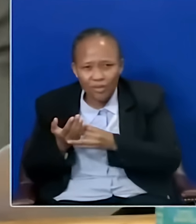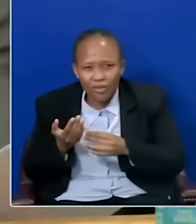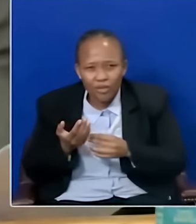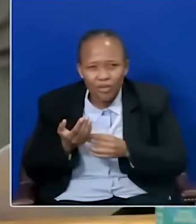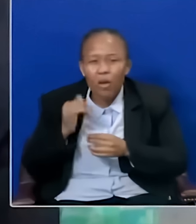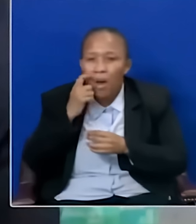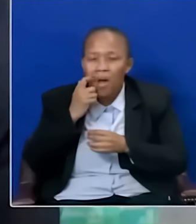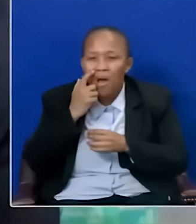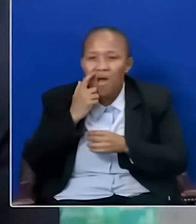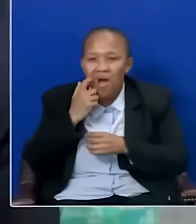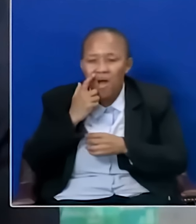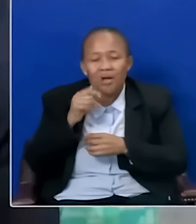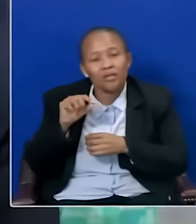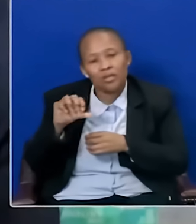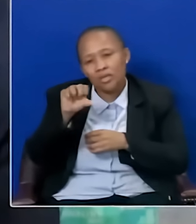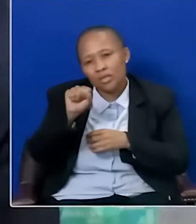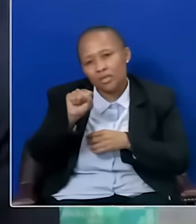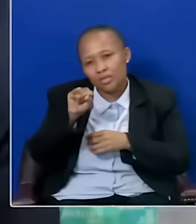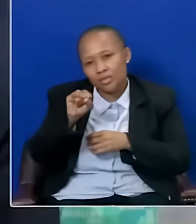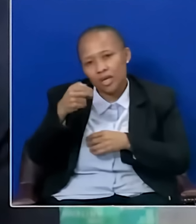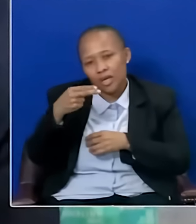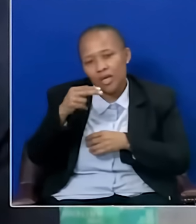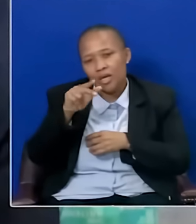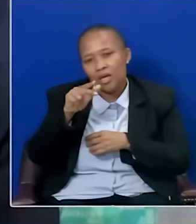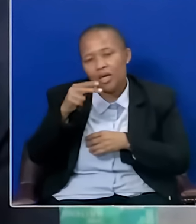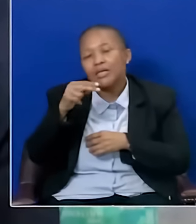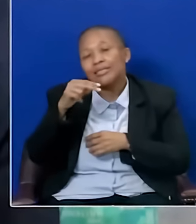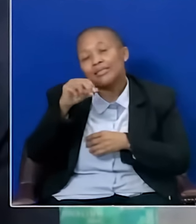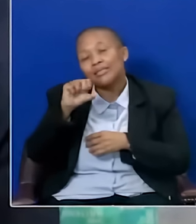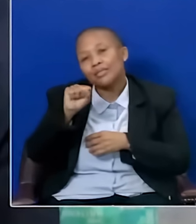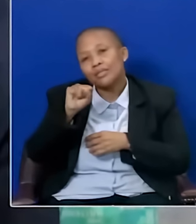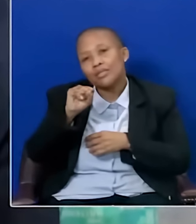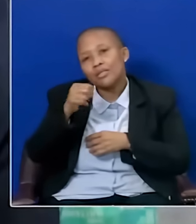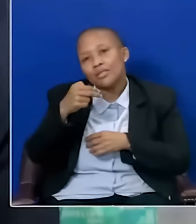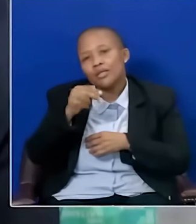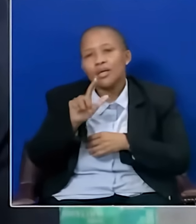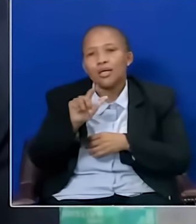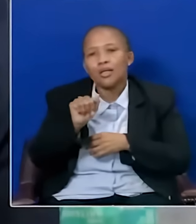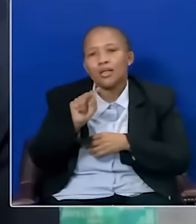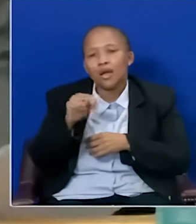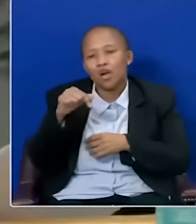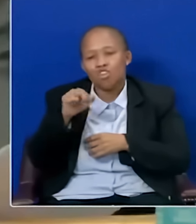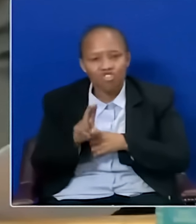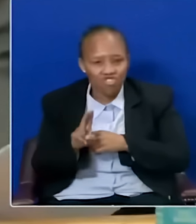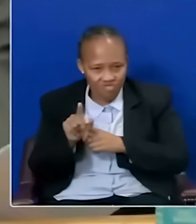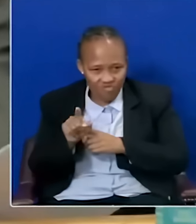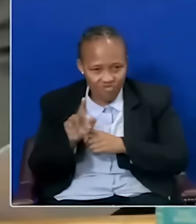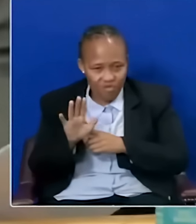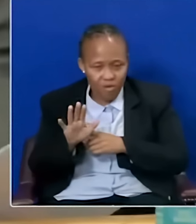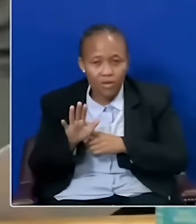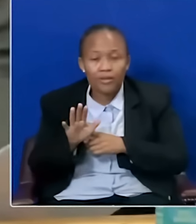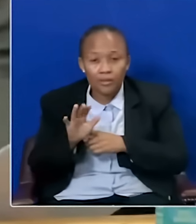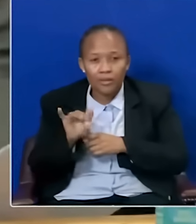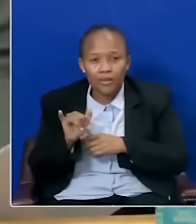was several of your experts, not your experts, your officers yesterday were using Shihlangu.